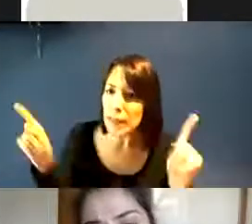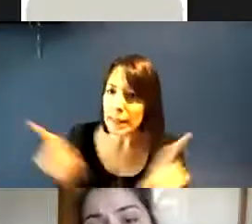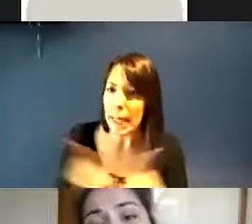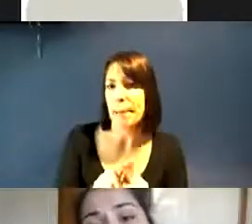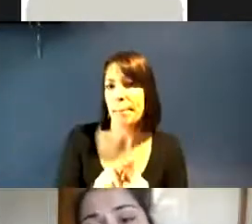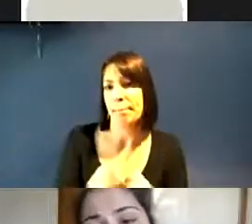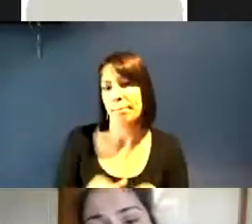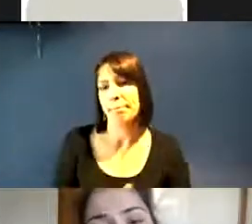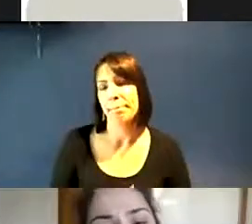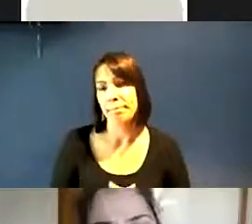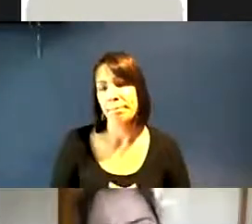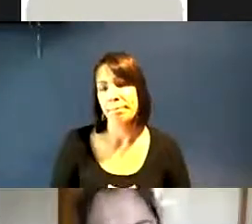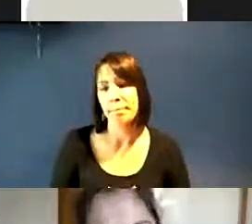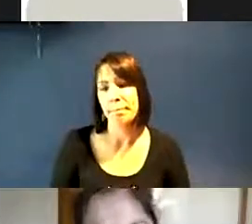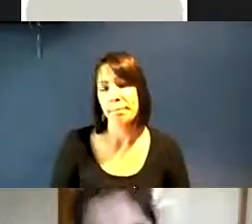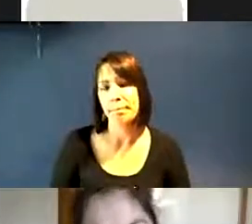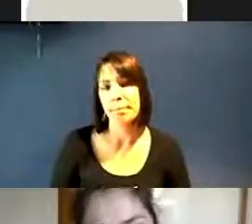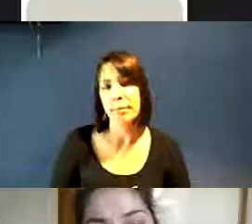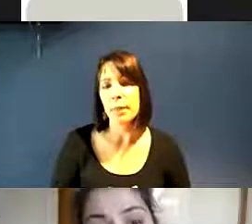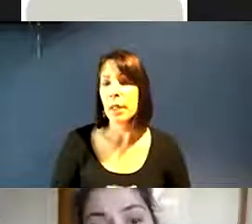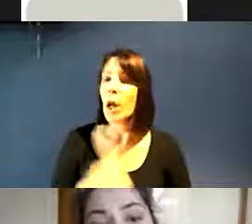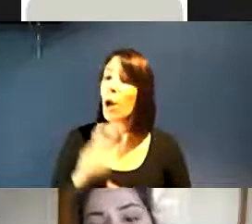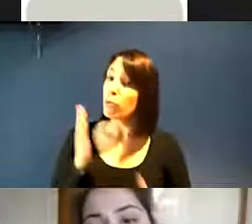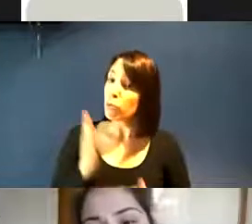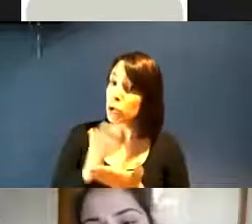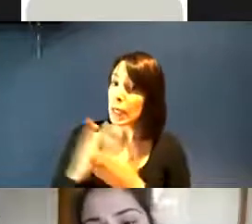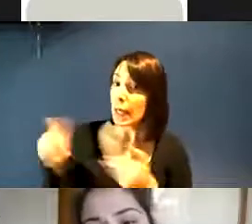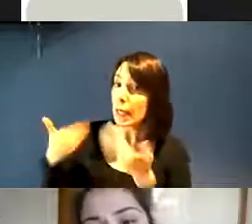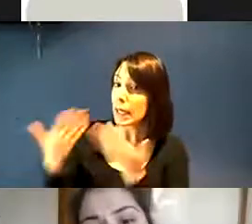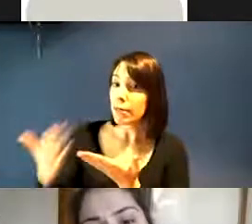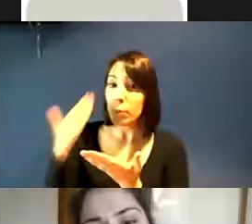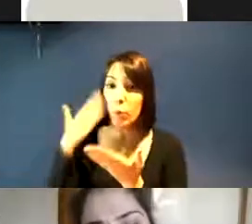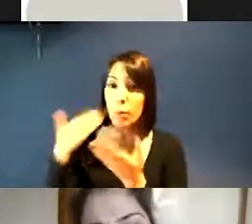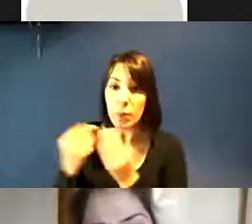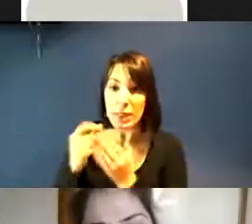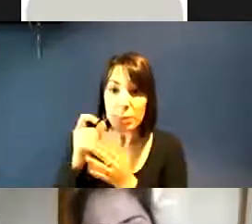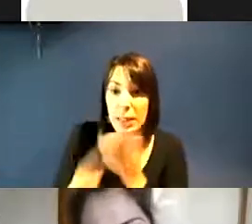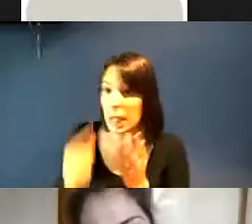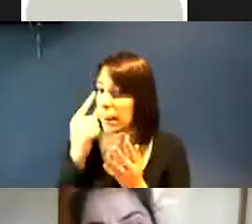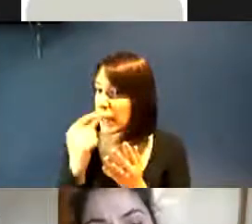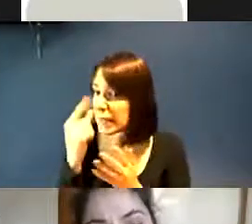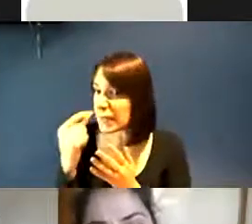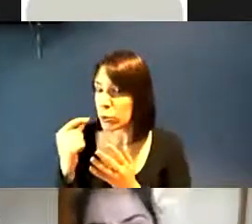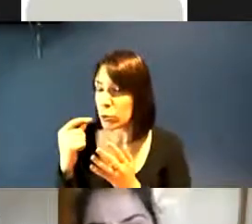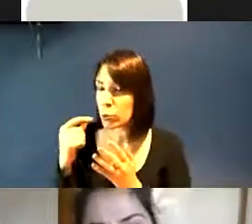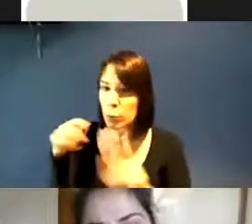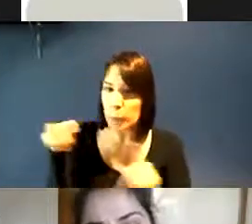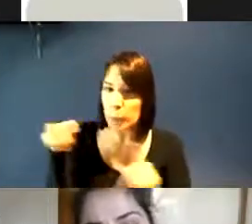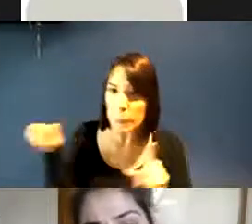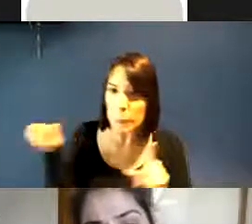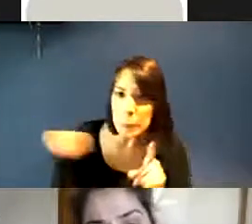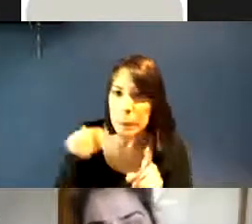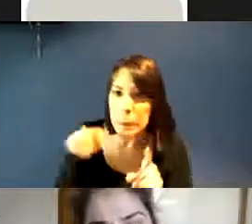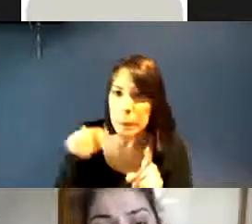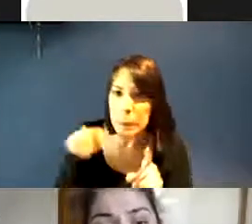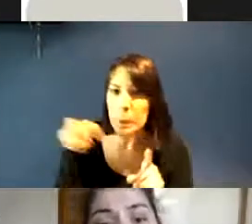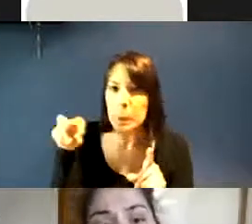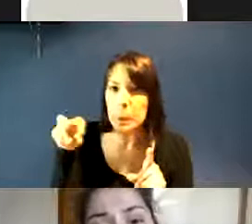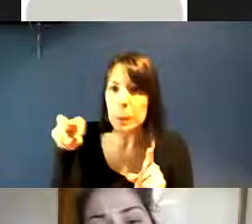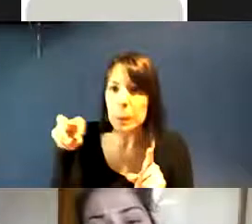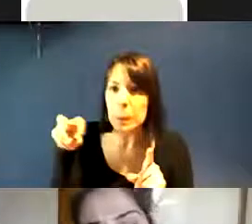we can build on our skills to learn from things rather than to limit